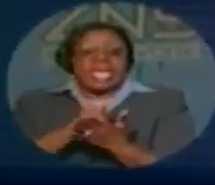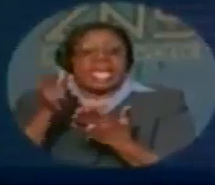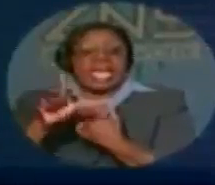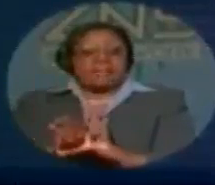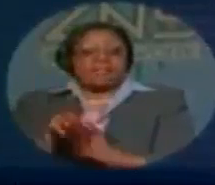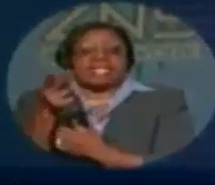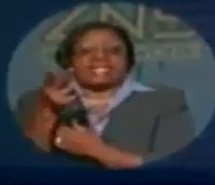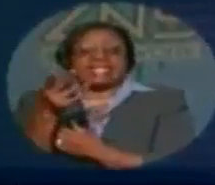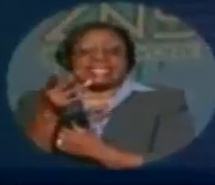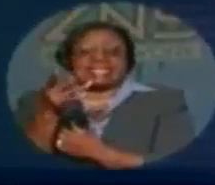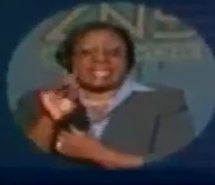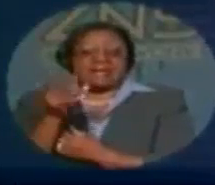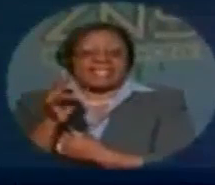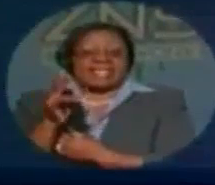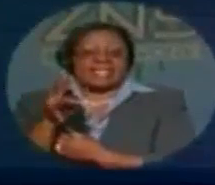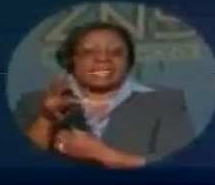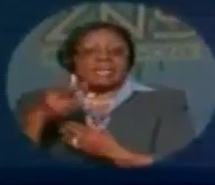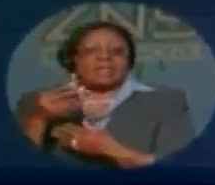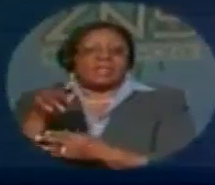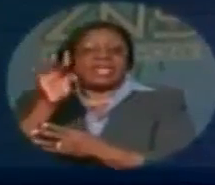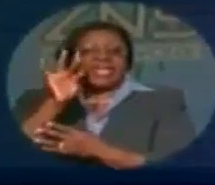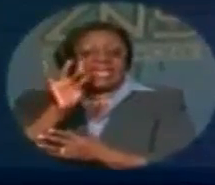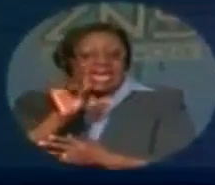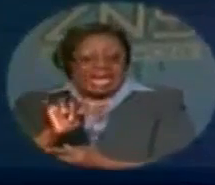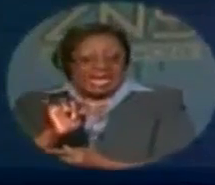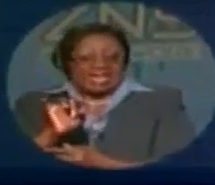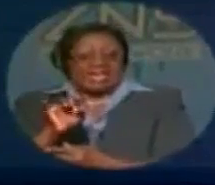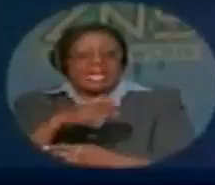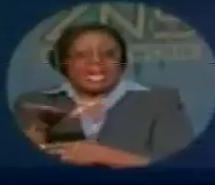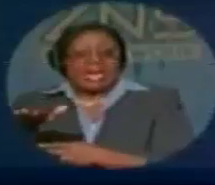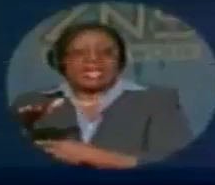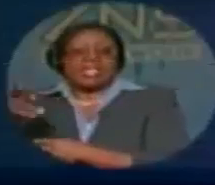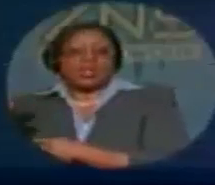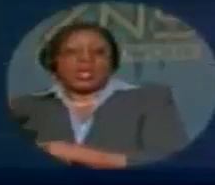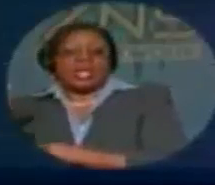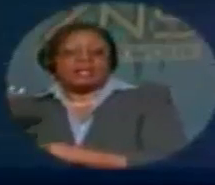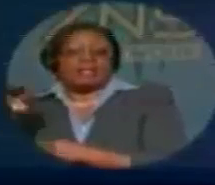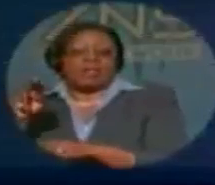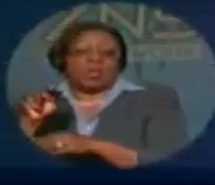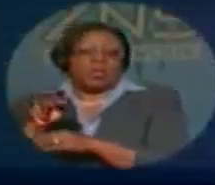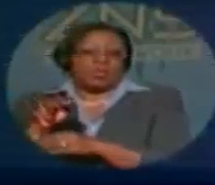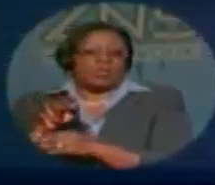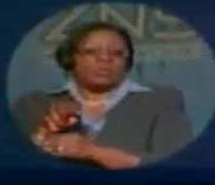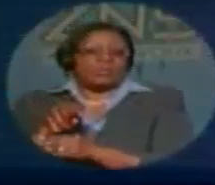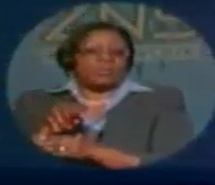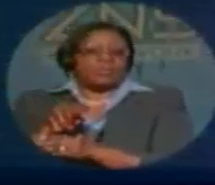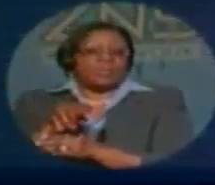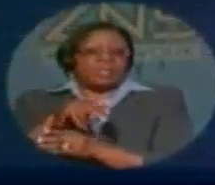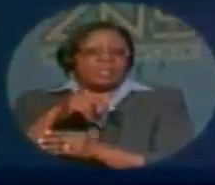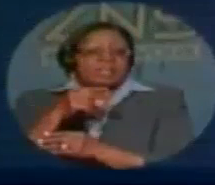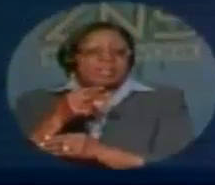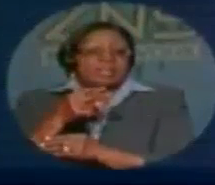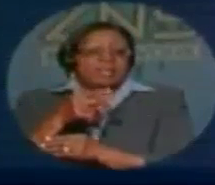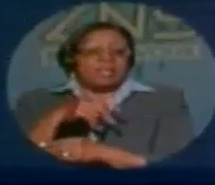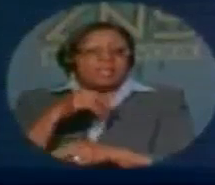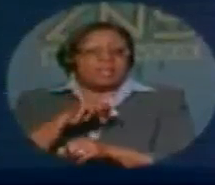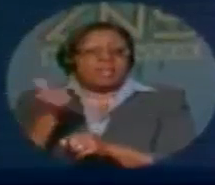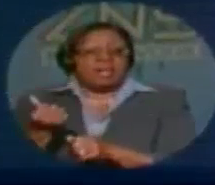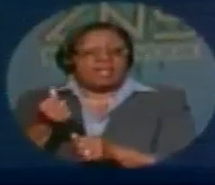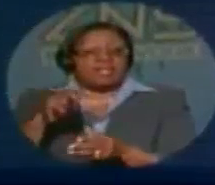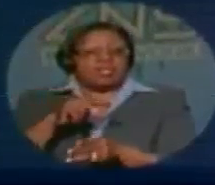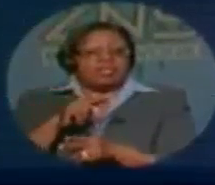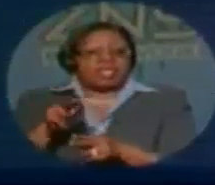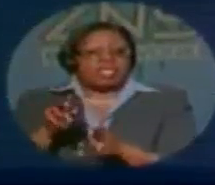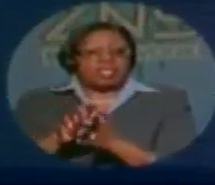April 17th, between 9 a.m. and 12 noon. Candidates can obtain nomination paper forms at the Nomination Center or the Parliamentary